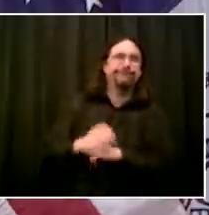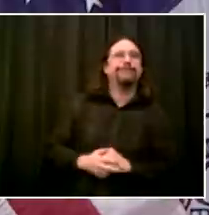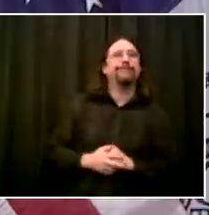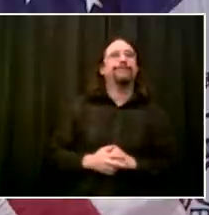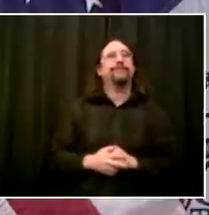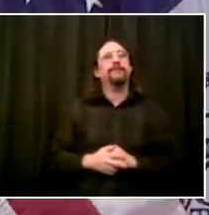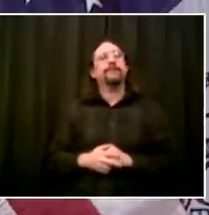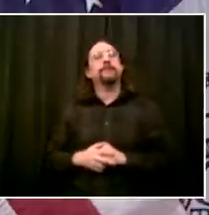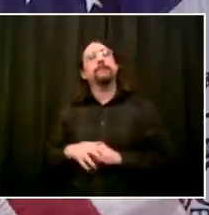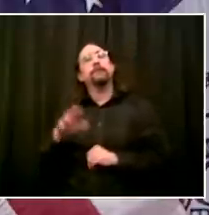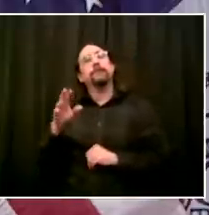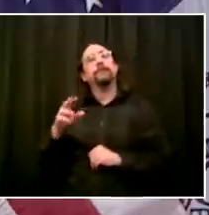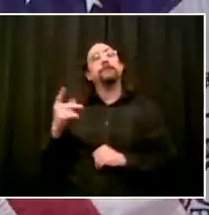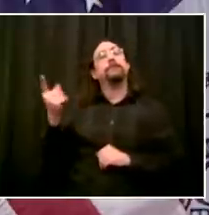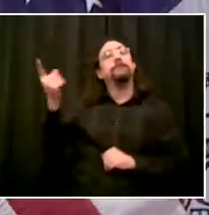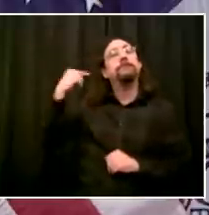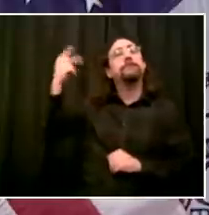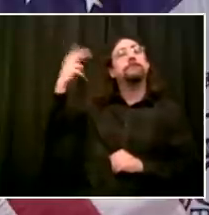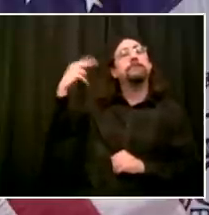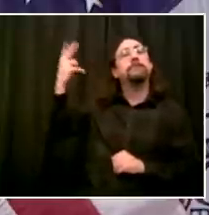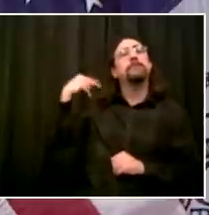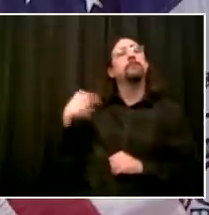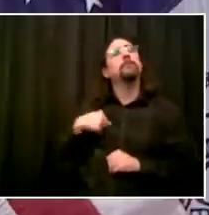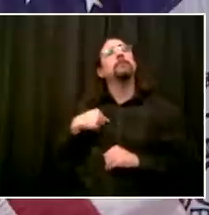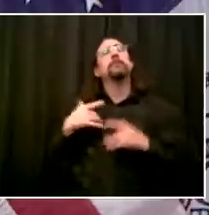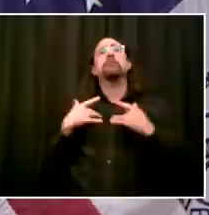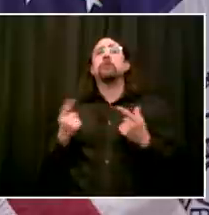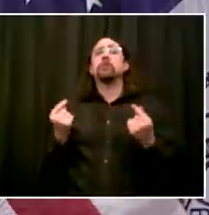was like a really special time of year and family gatherings.